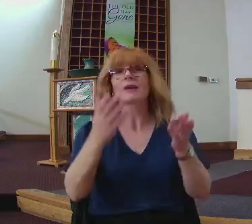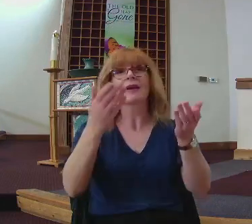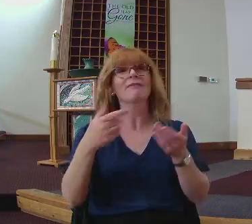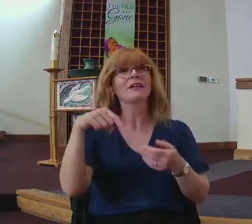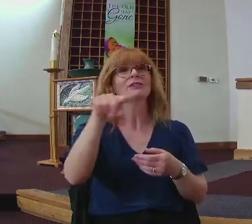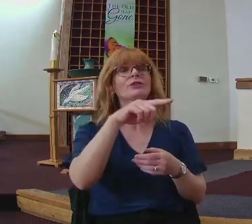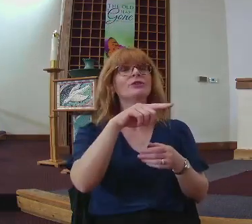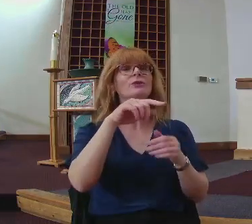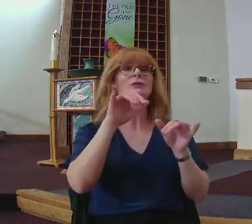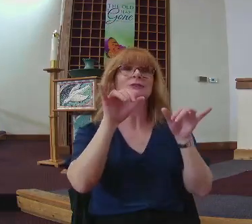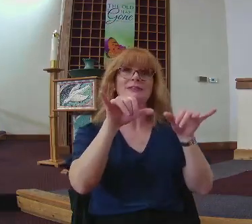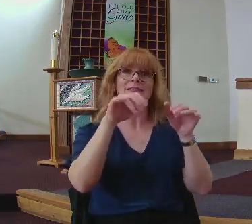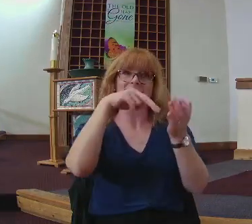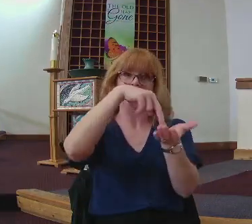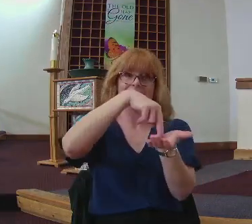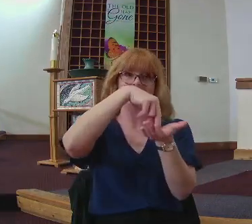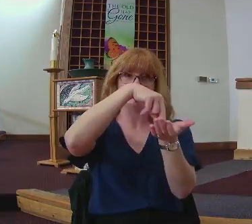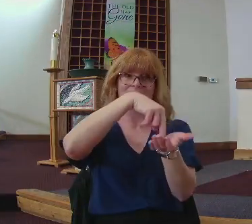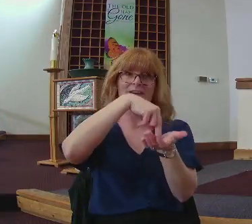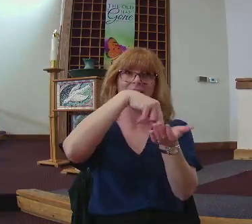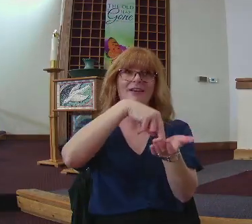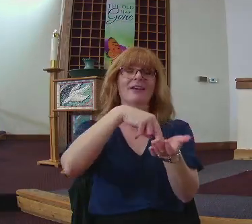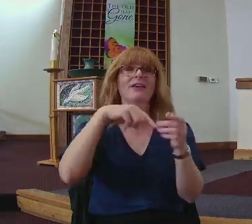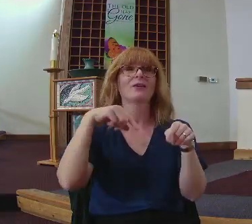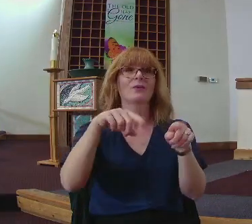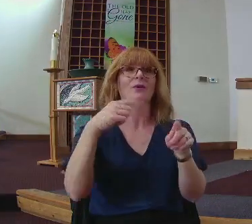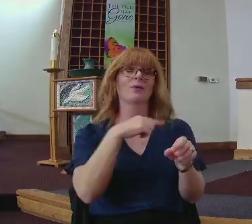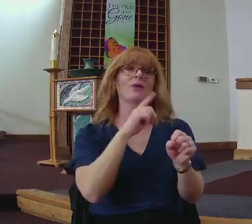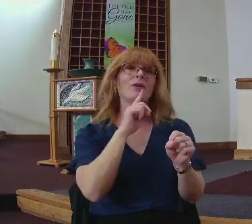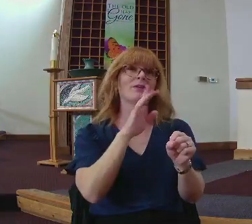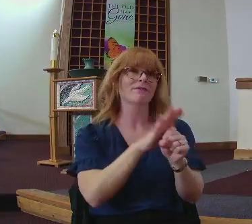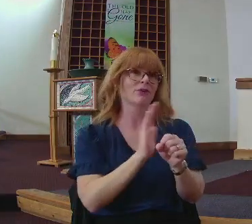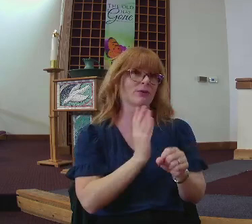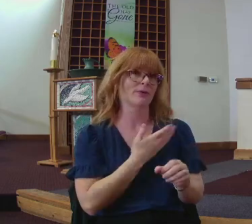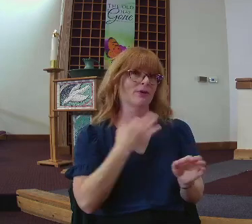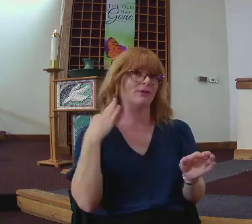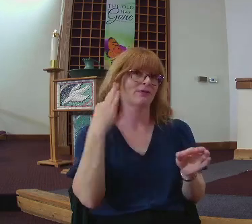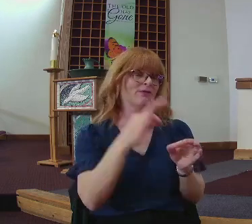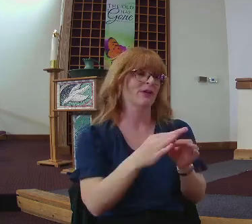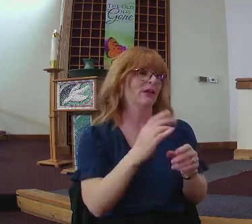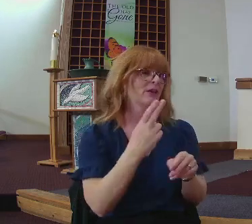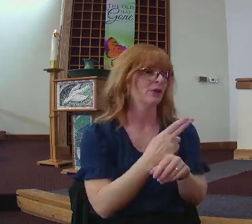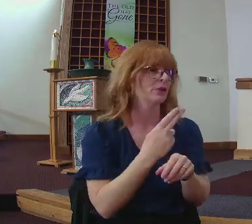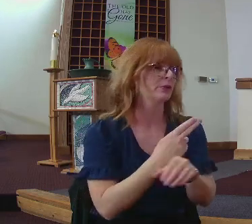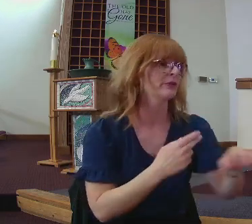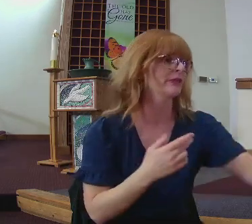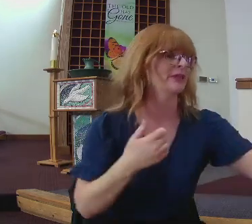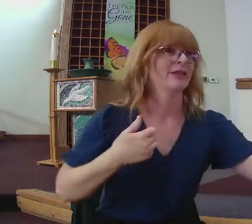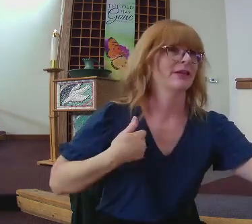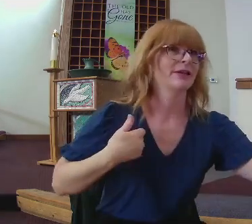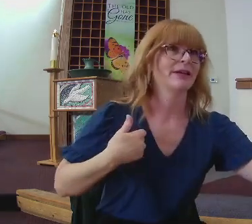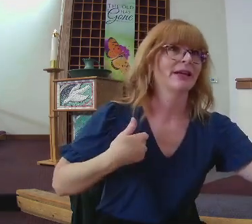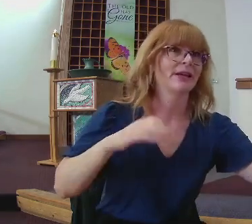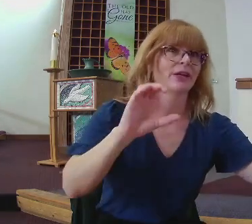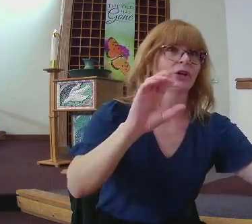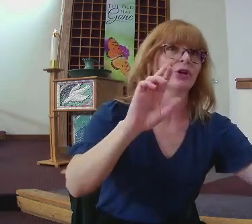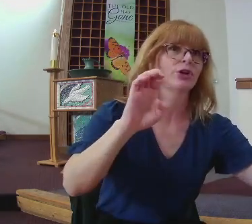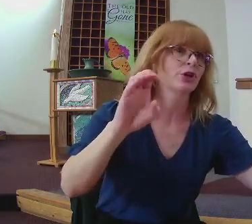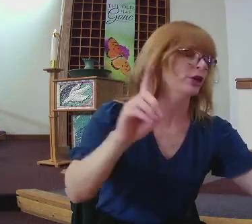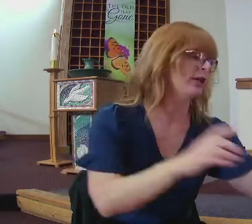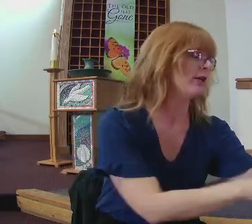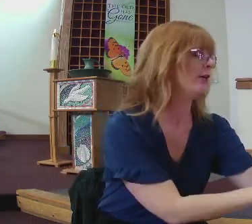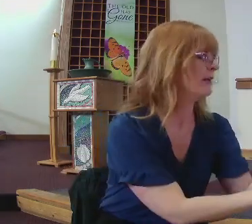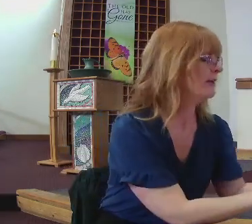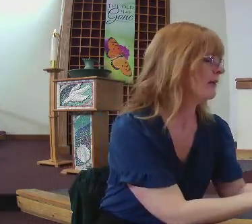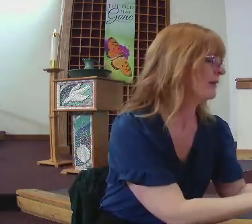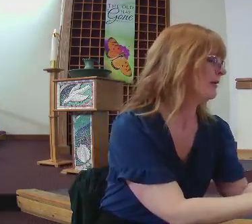You to remain standing as you are able as we affirm our faith using the Canadian Creed. The words